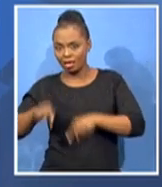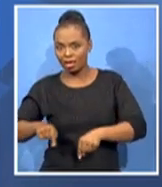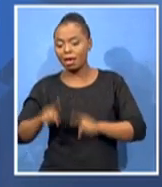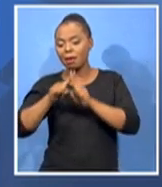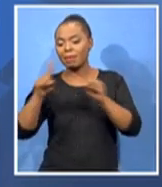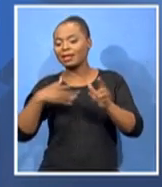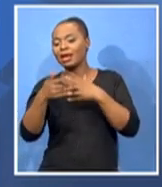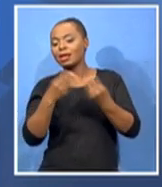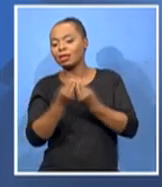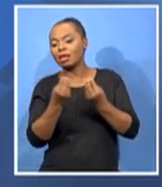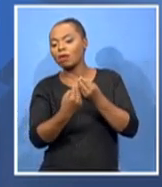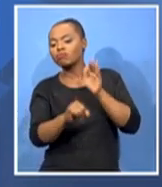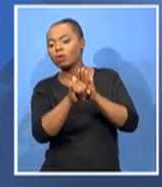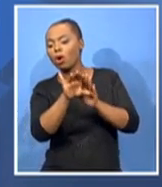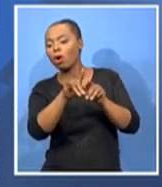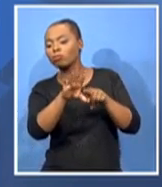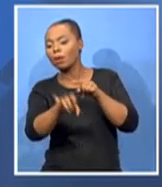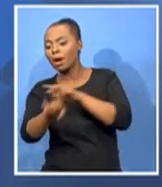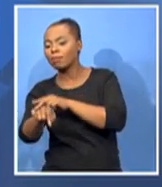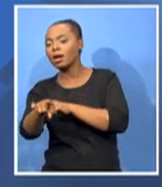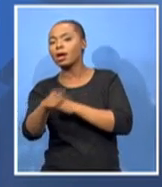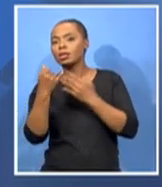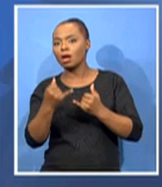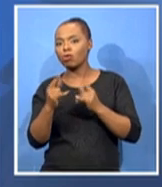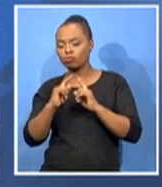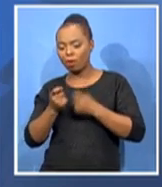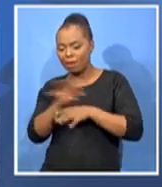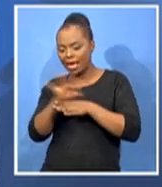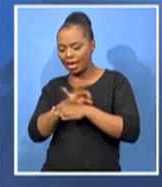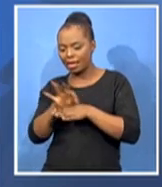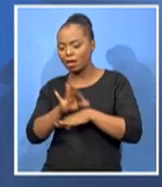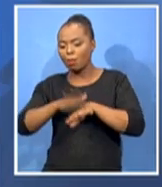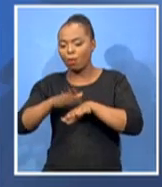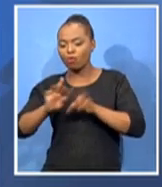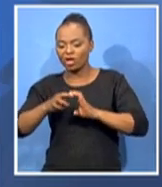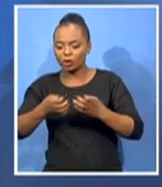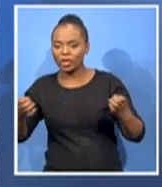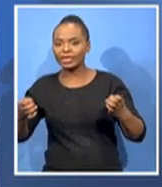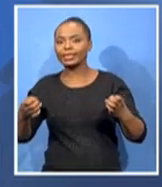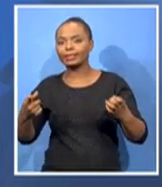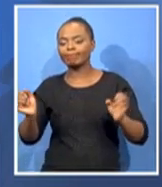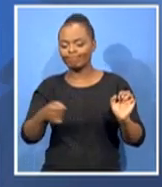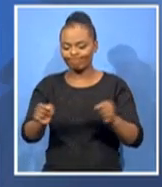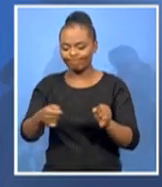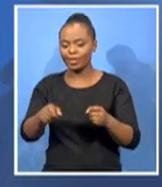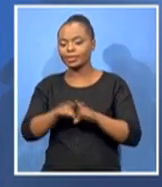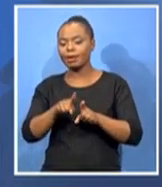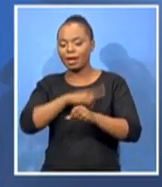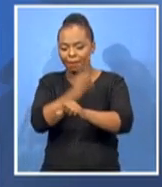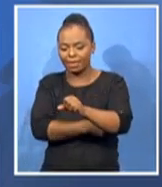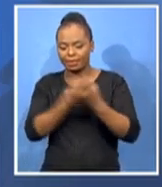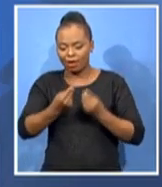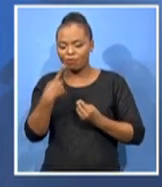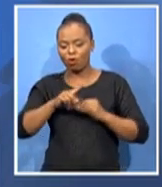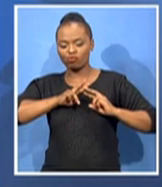activation plan. We brought in additional resources and capacity for investigation, intelligence, and so forth.